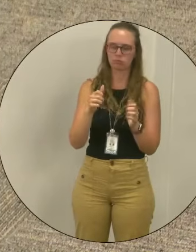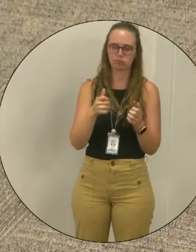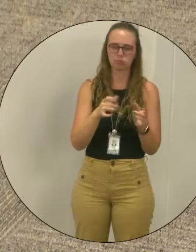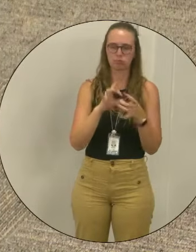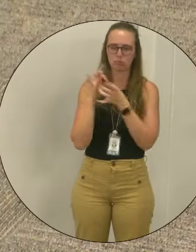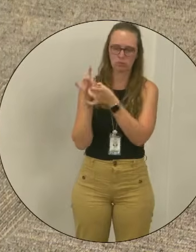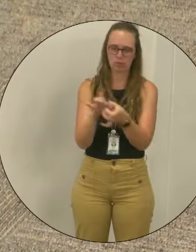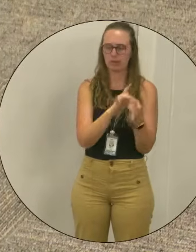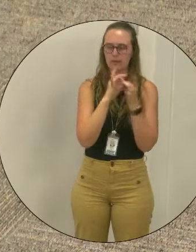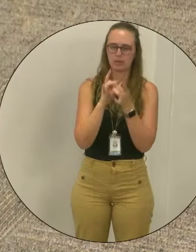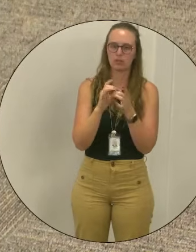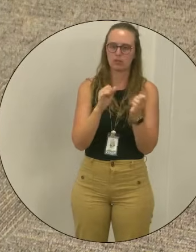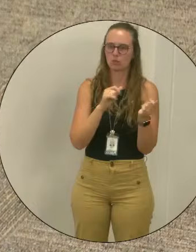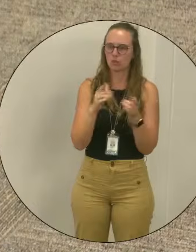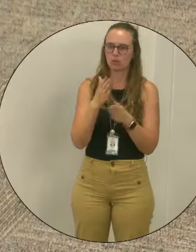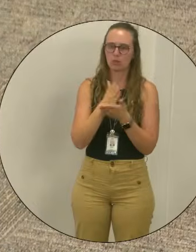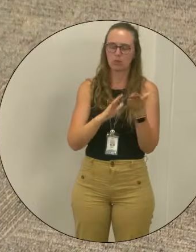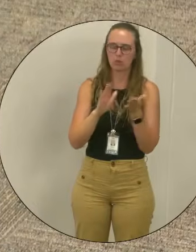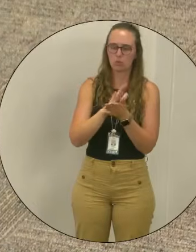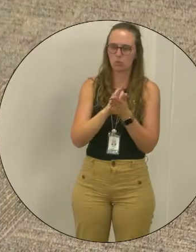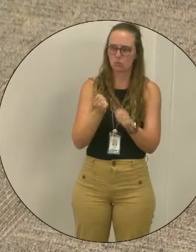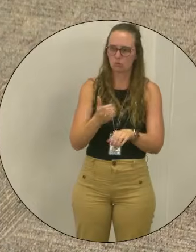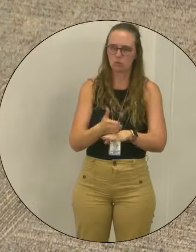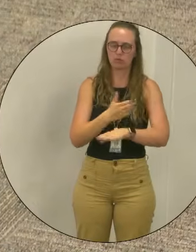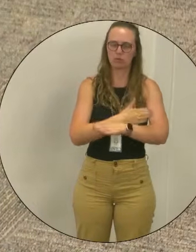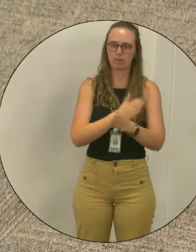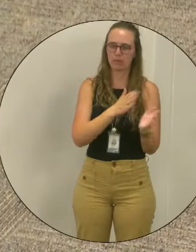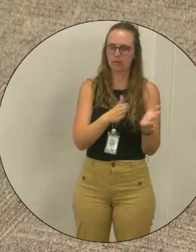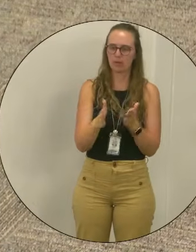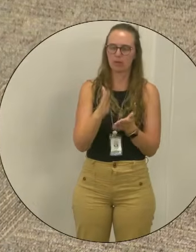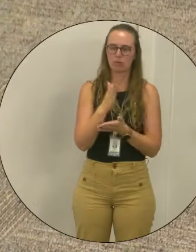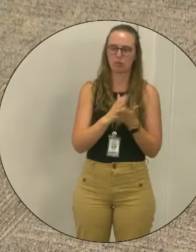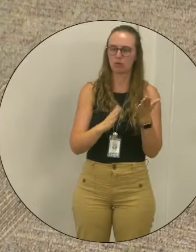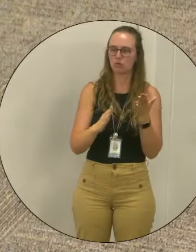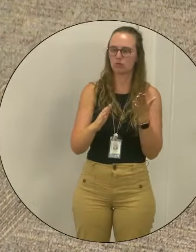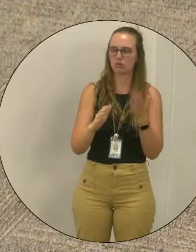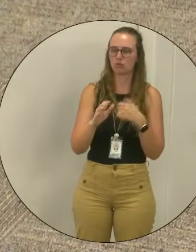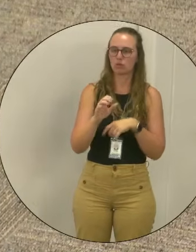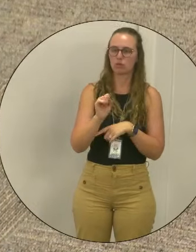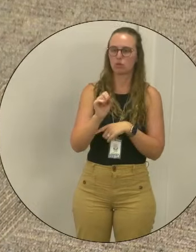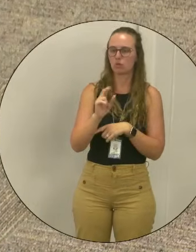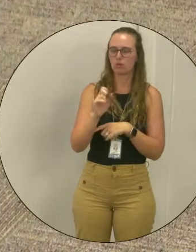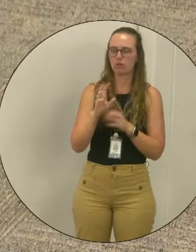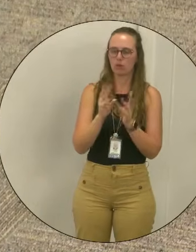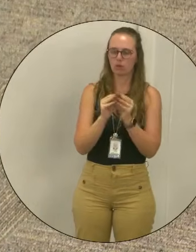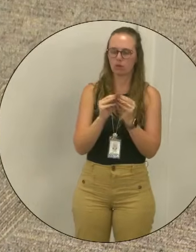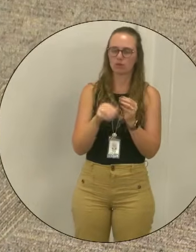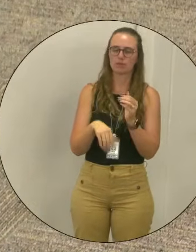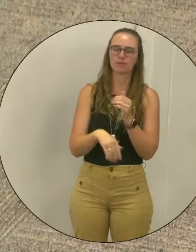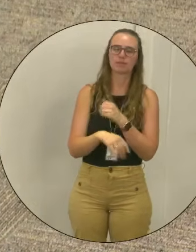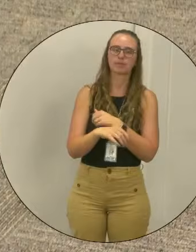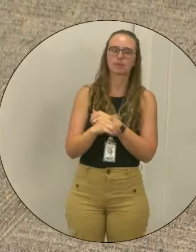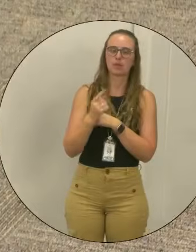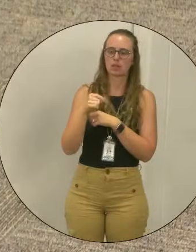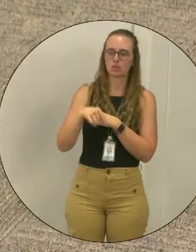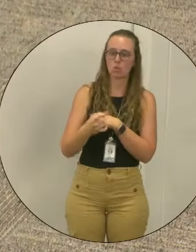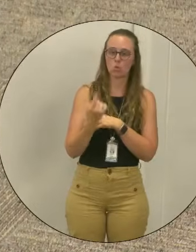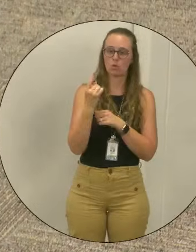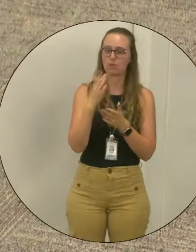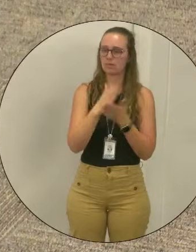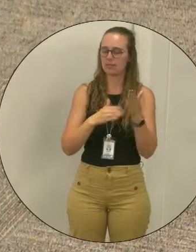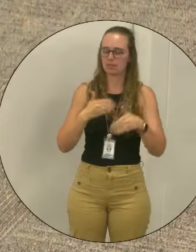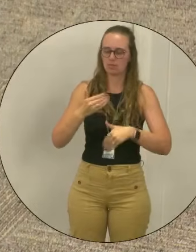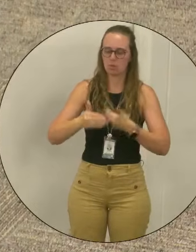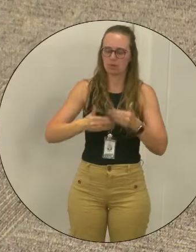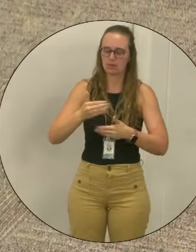and the fact that it's part of the school improvement plan for every school, it's part of the supervisory conferences. So this is just one piece of that process